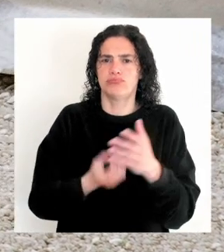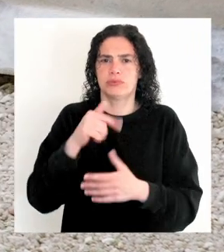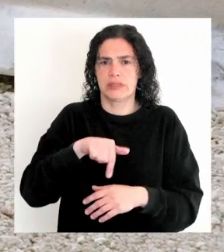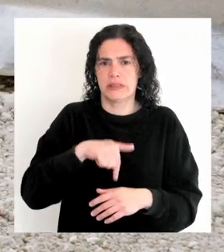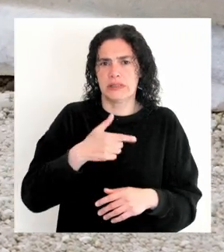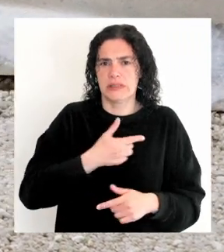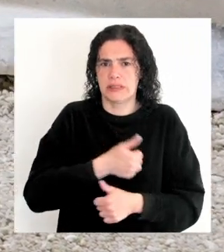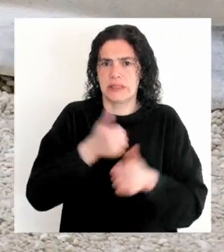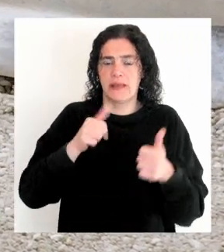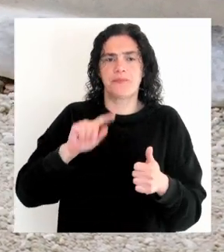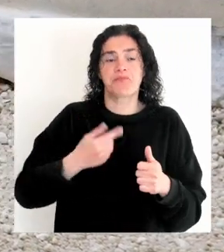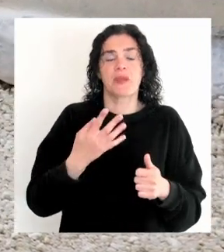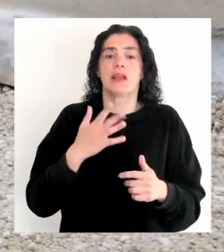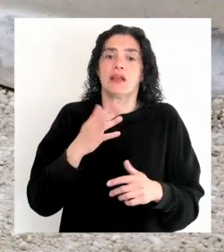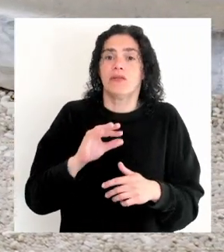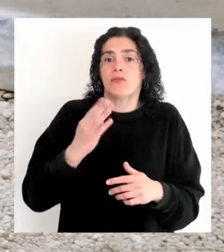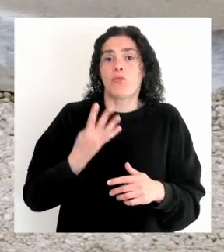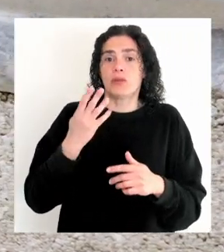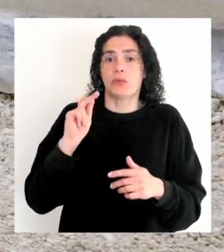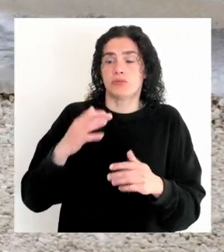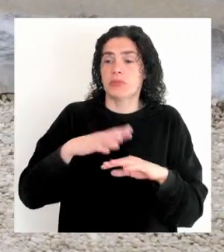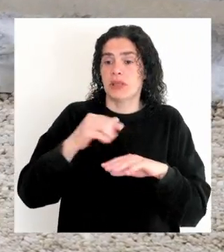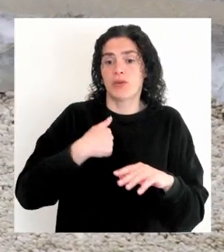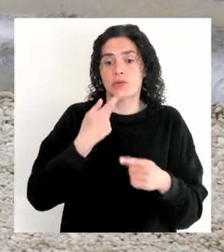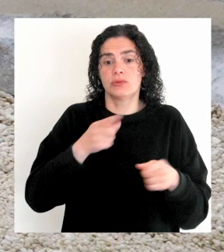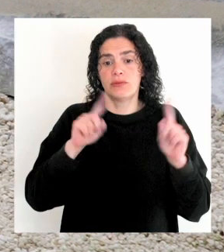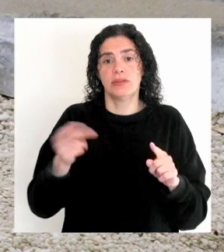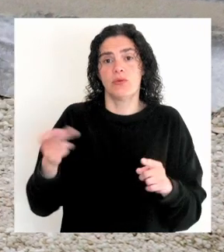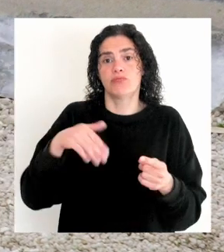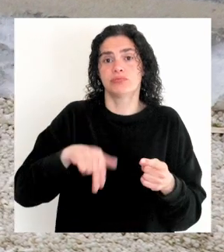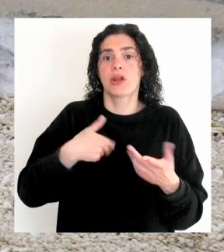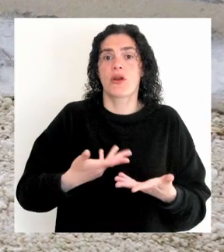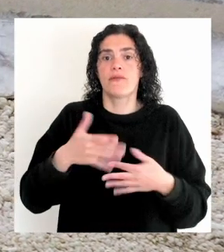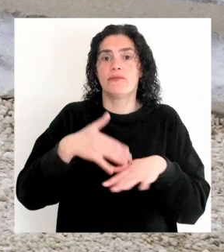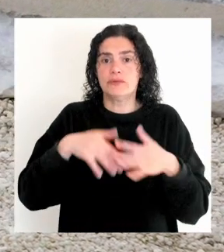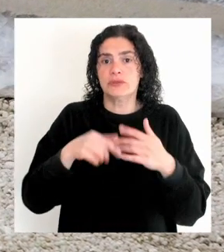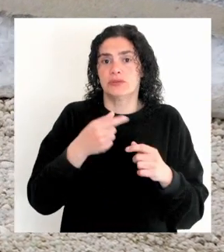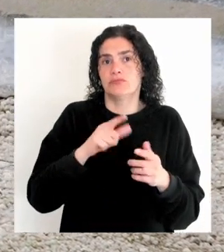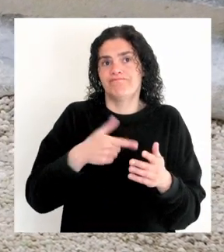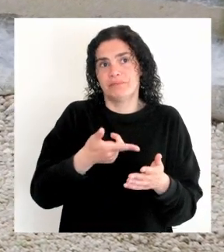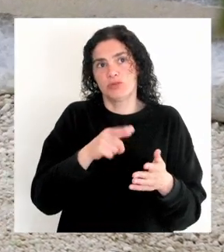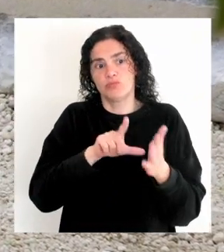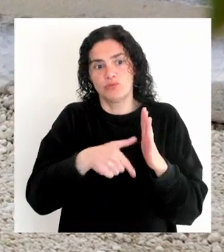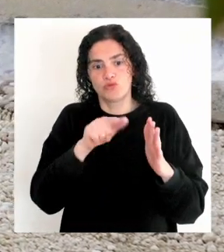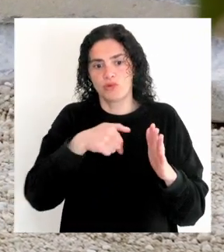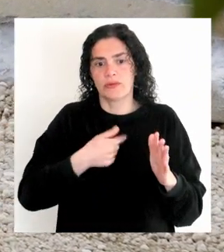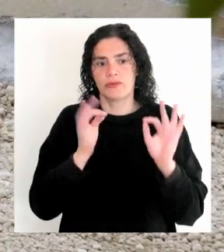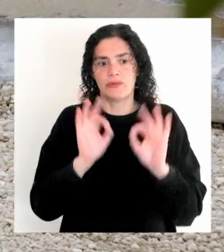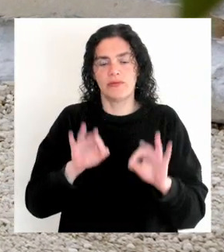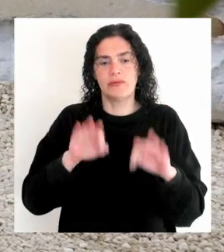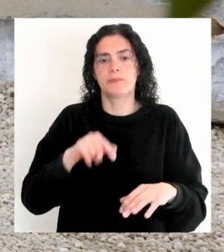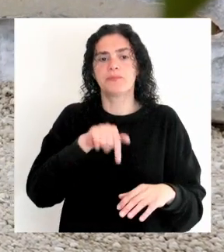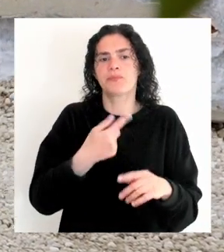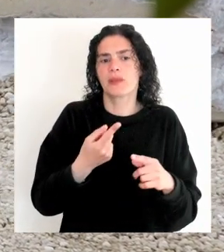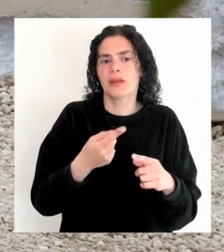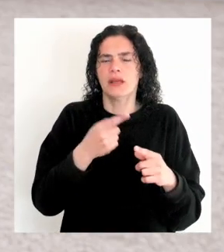from the city. And 4 years after, I'm coming back, this time with the elaboration and the termination of this piece,